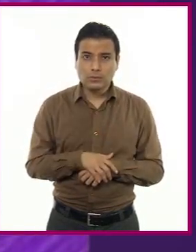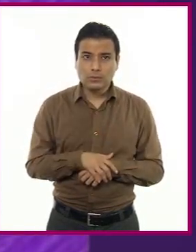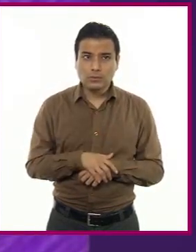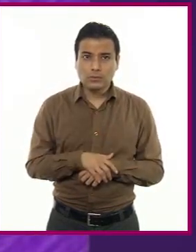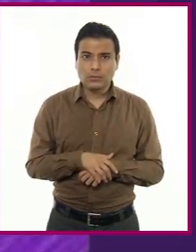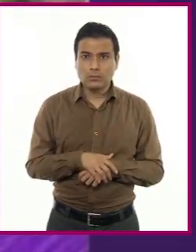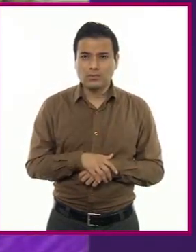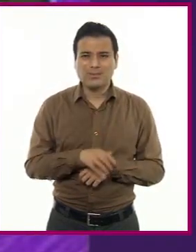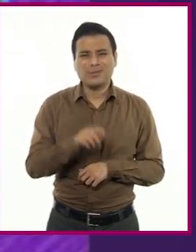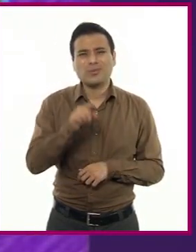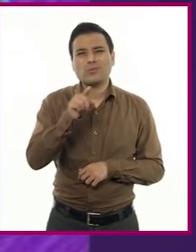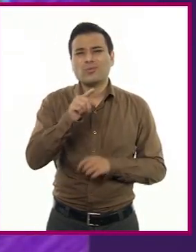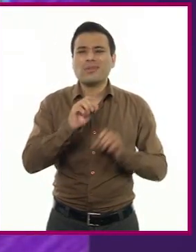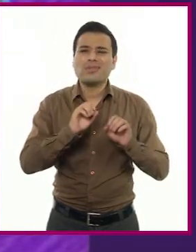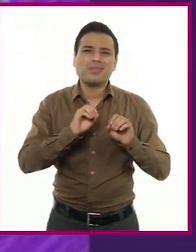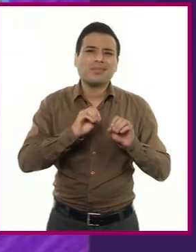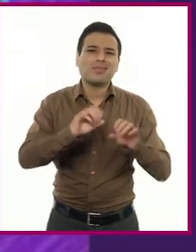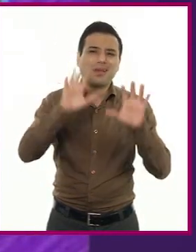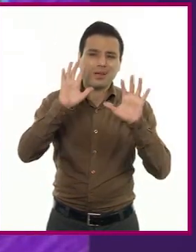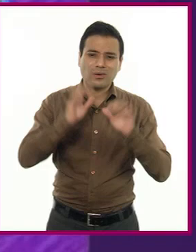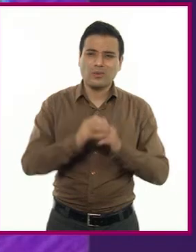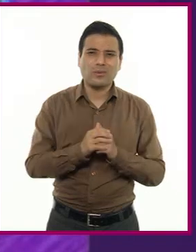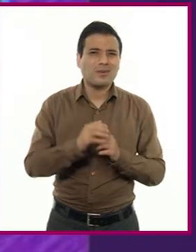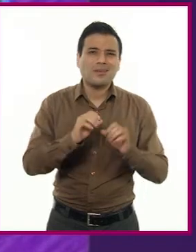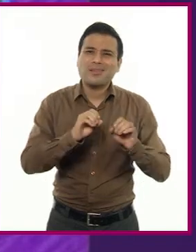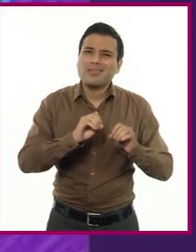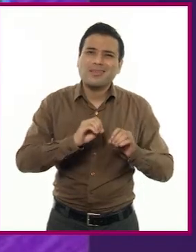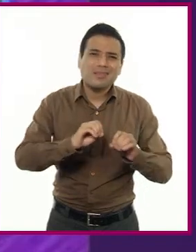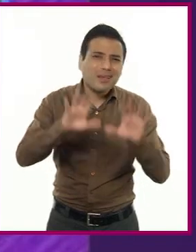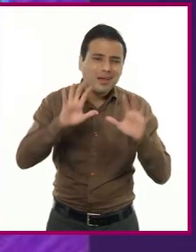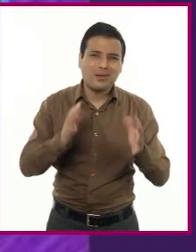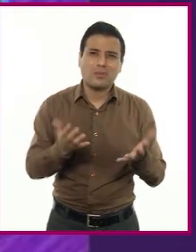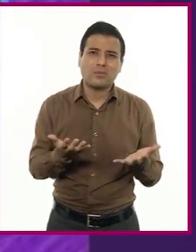why don't you let him go? Why don't you let him go?